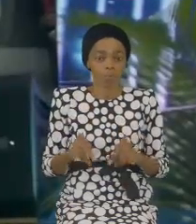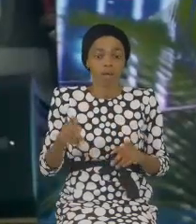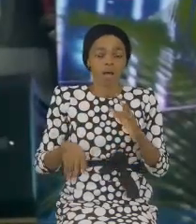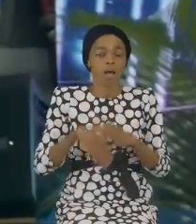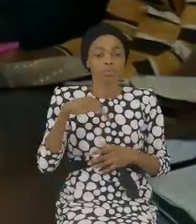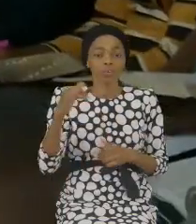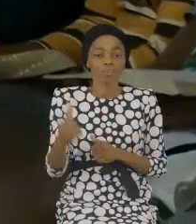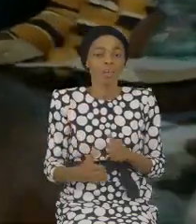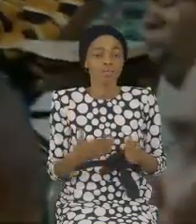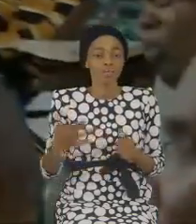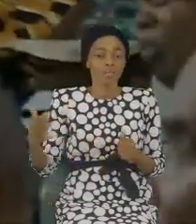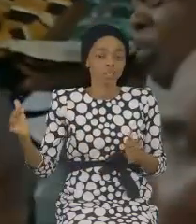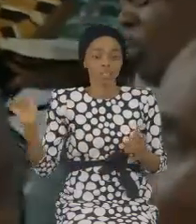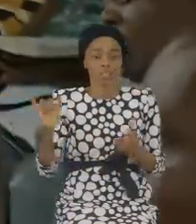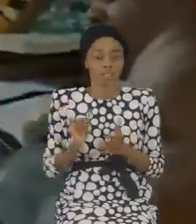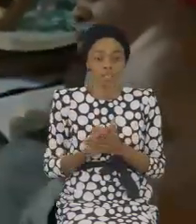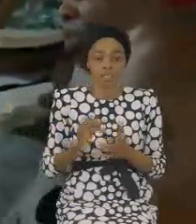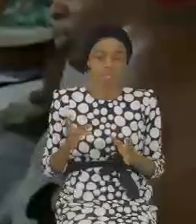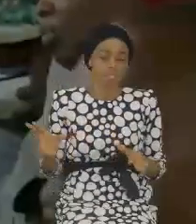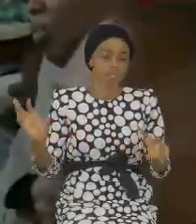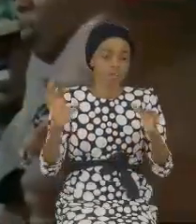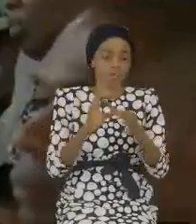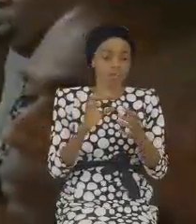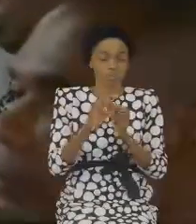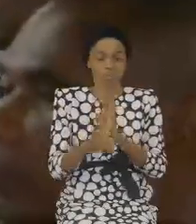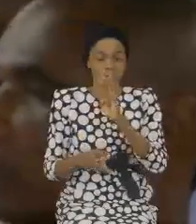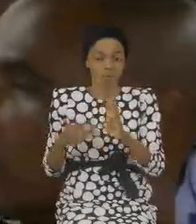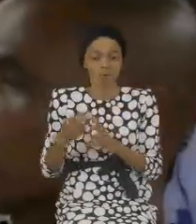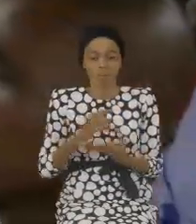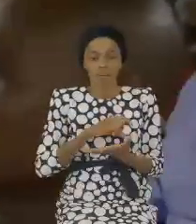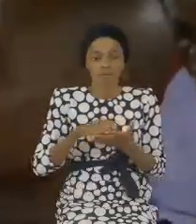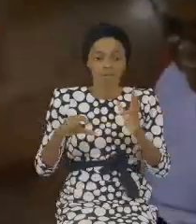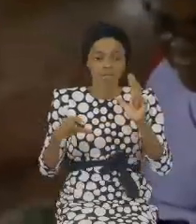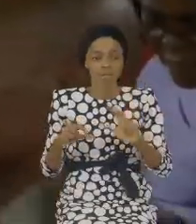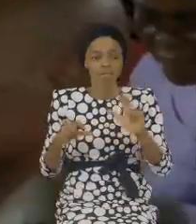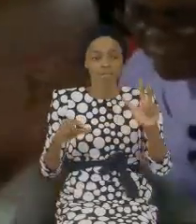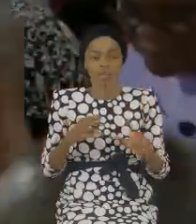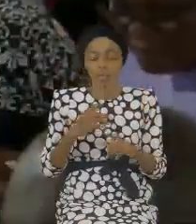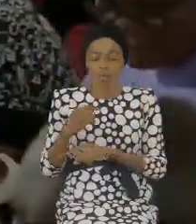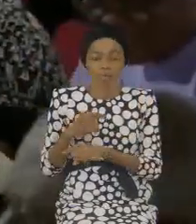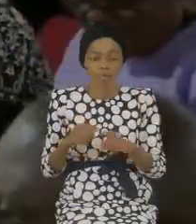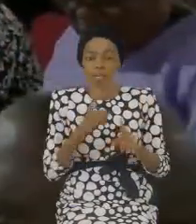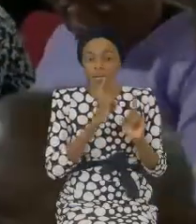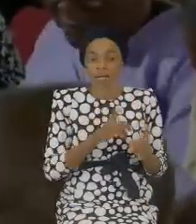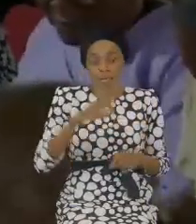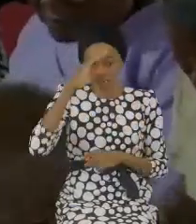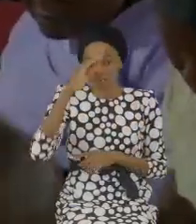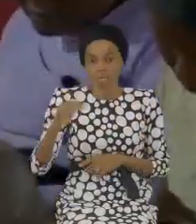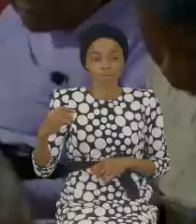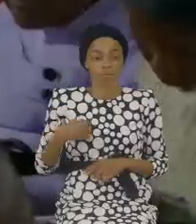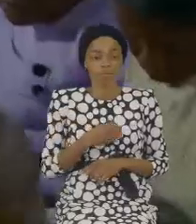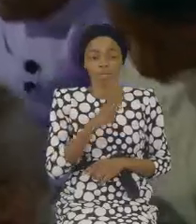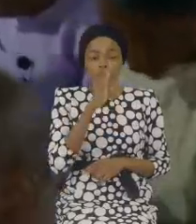everything related to the world. We're looking at verse 33 there. It says, and they answered him, will